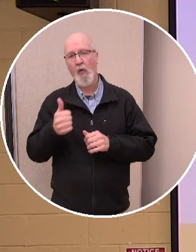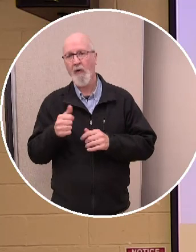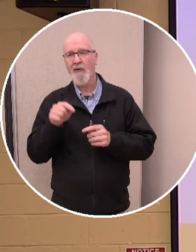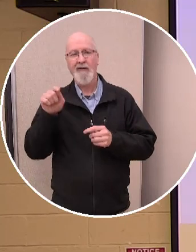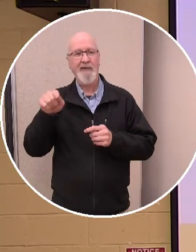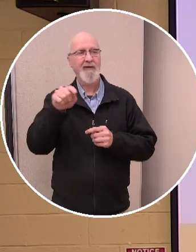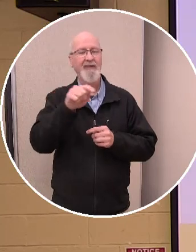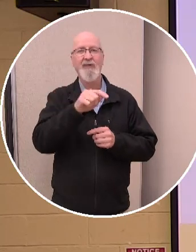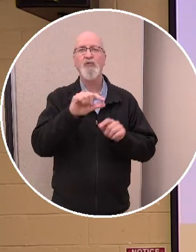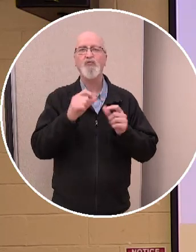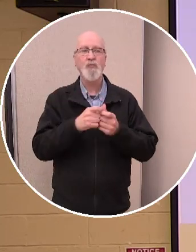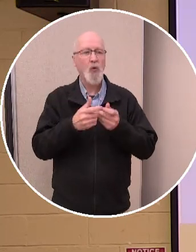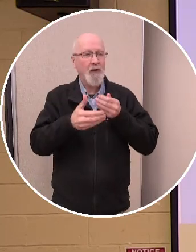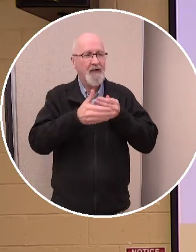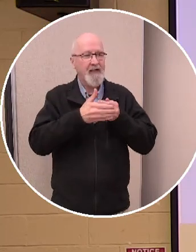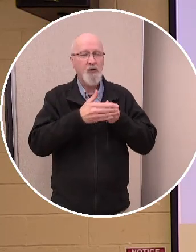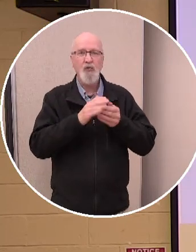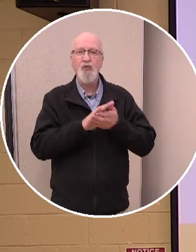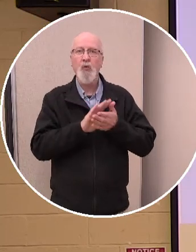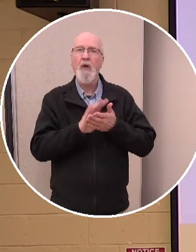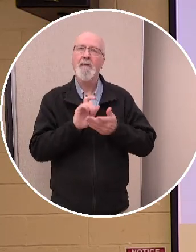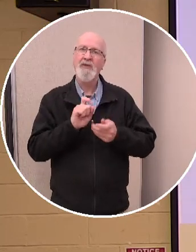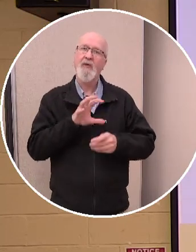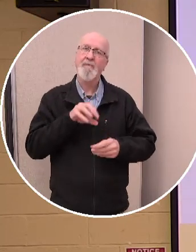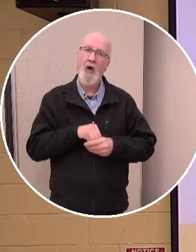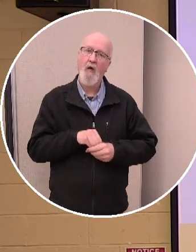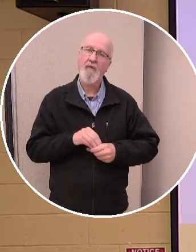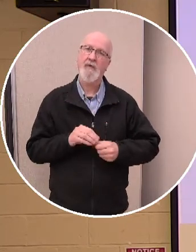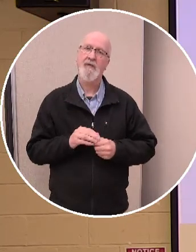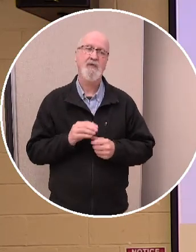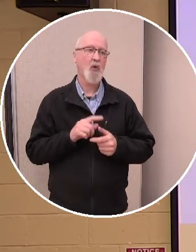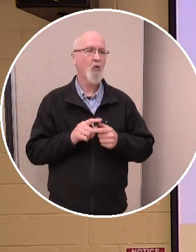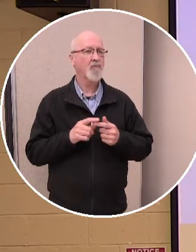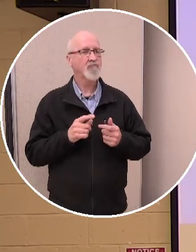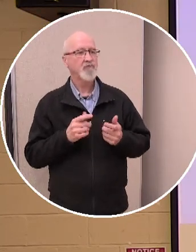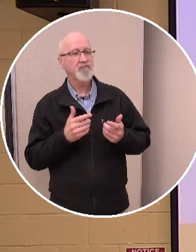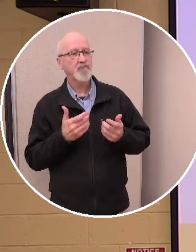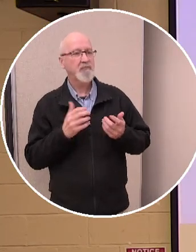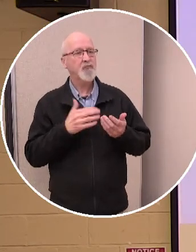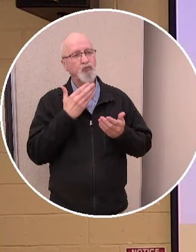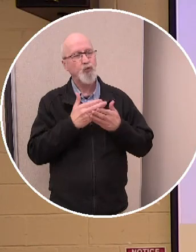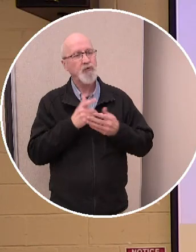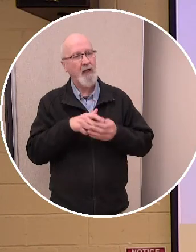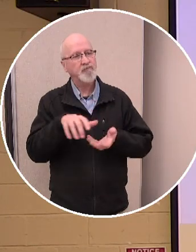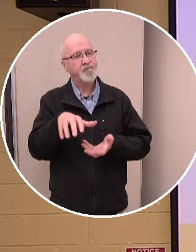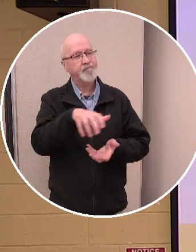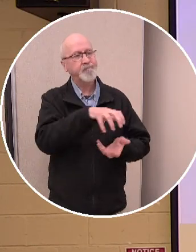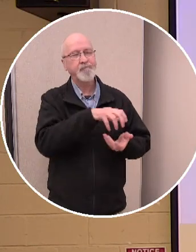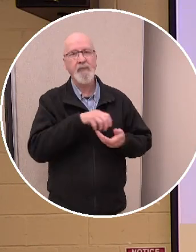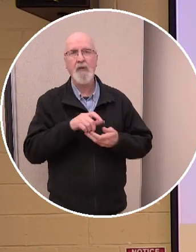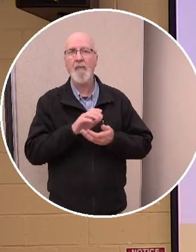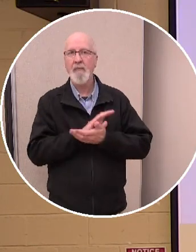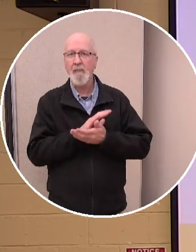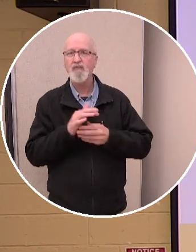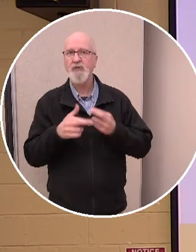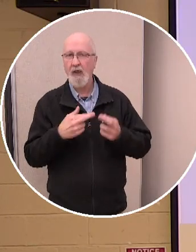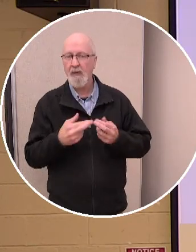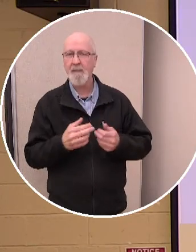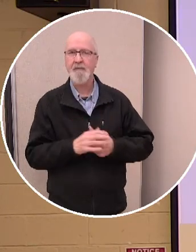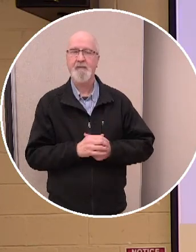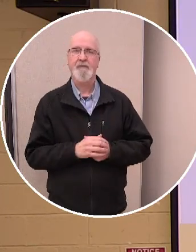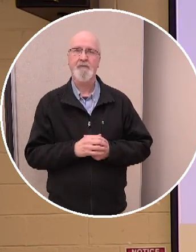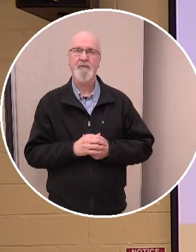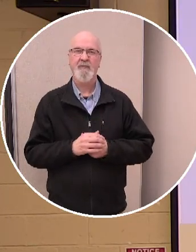in proximity to a school, and then it makes it viable for them to go and collect. So I would, we were